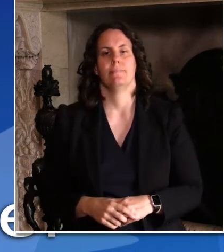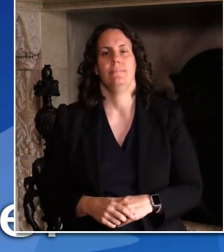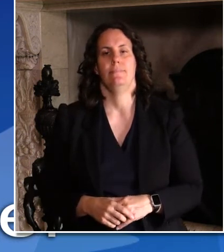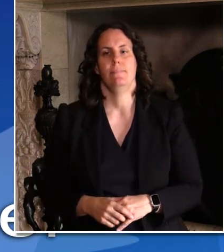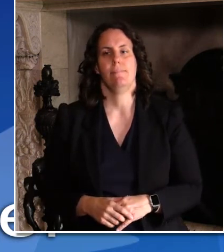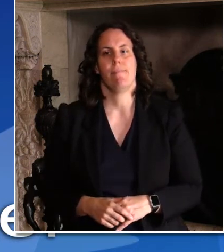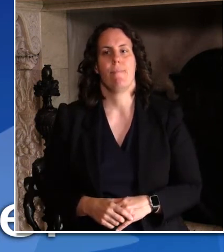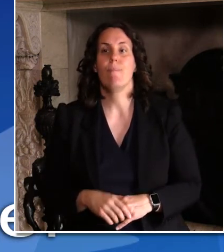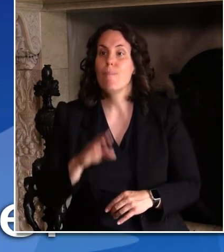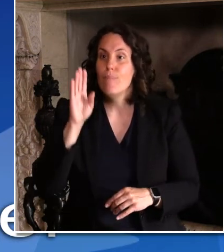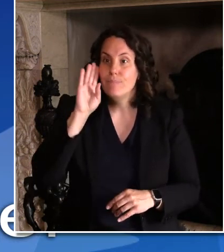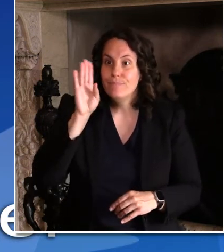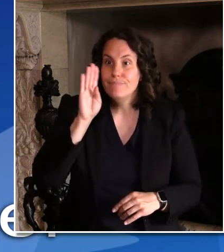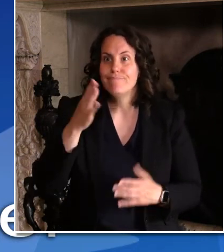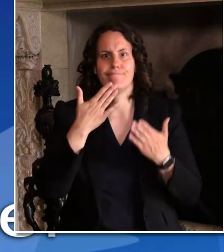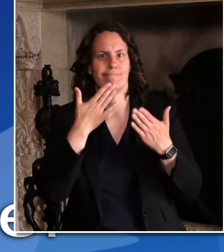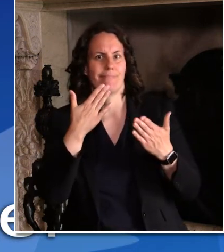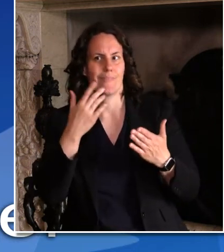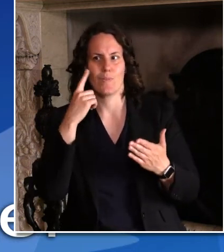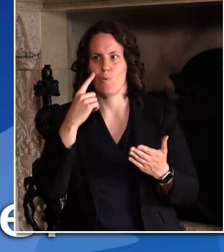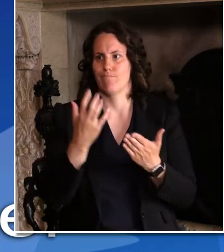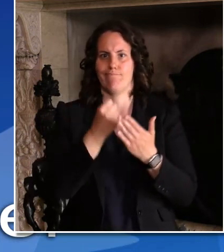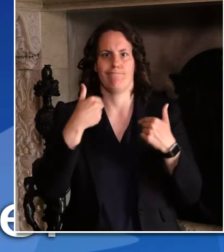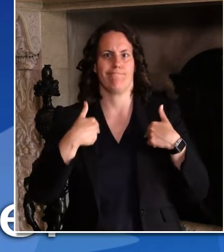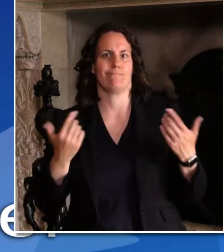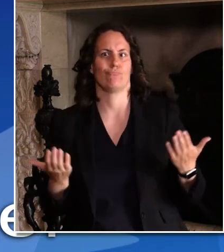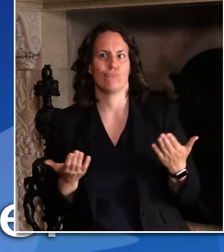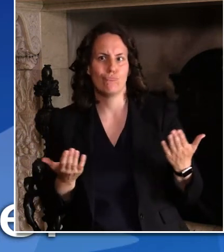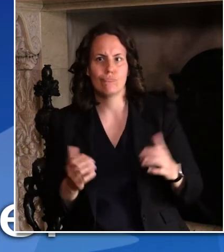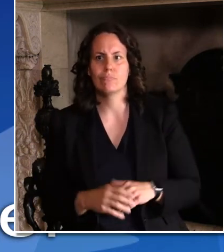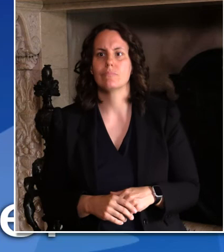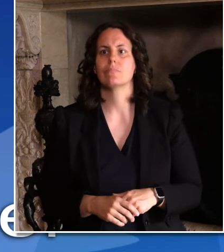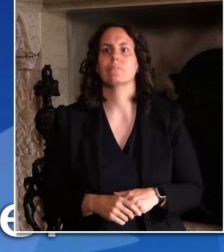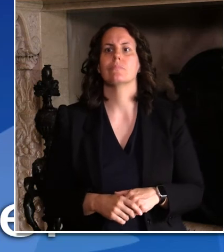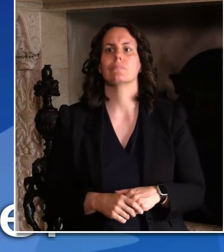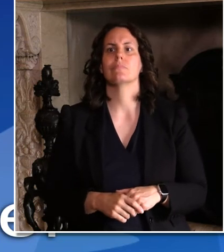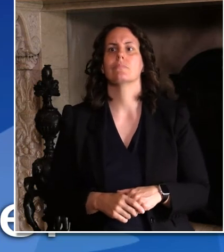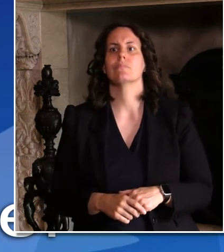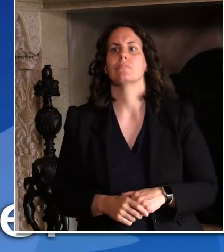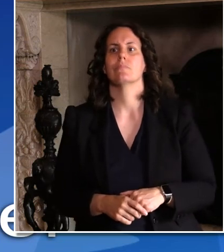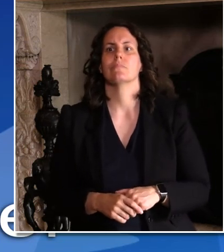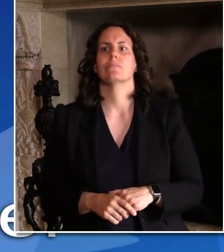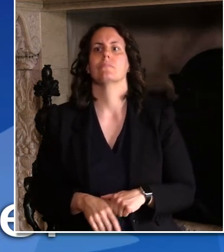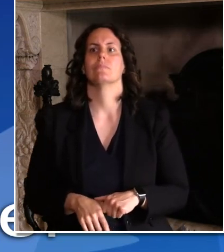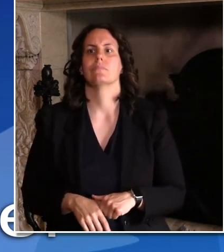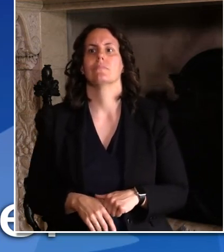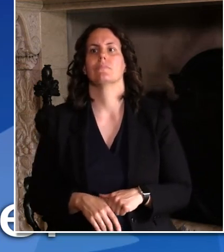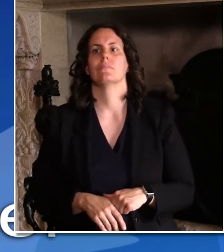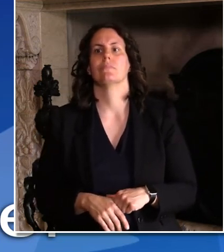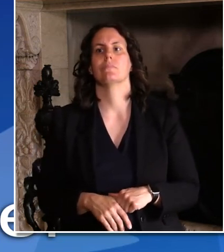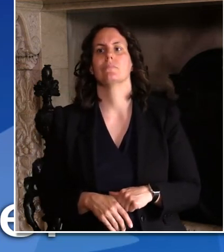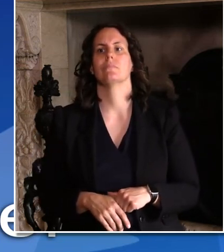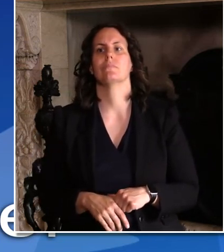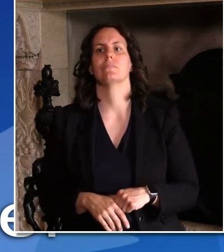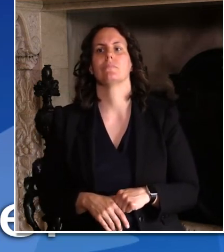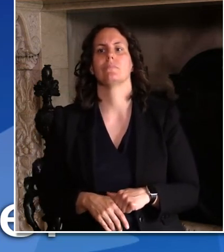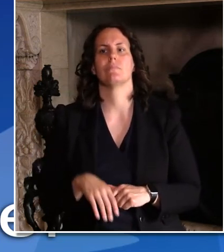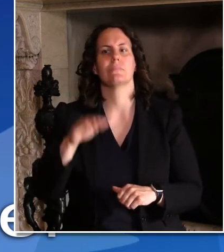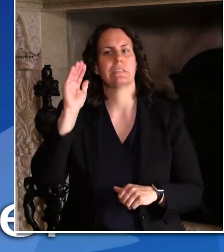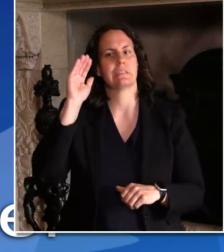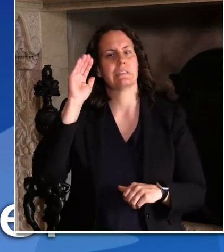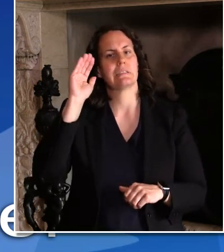Hi, thank you so much for having me. So some states are facing scrutiny for combining results from diagnostic and antibody tests and